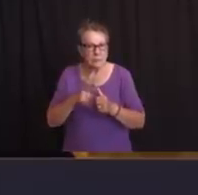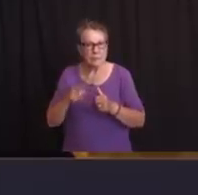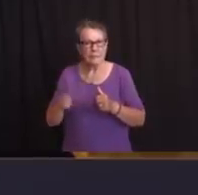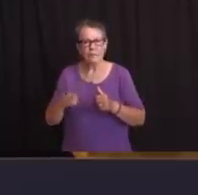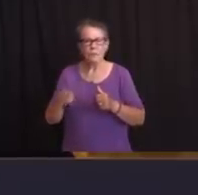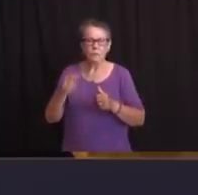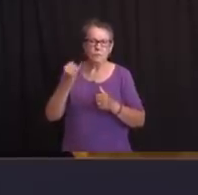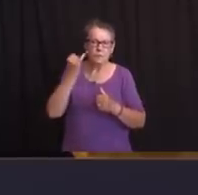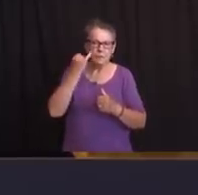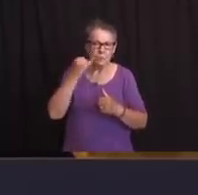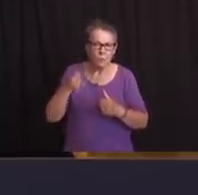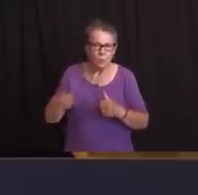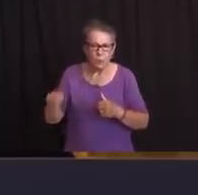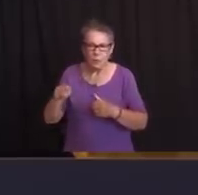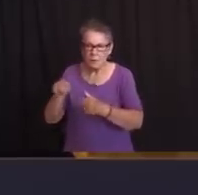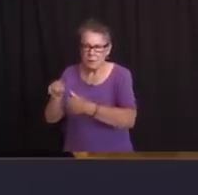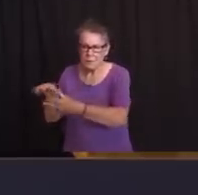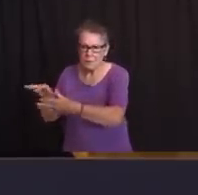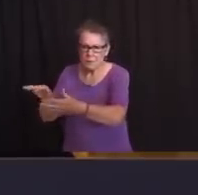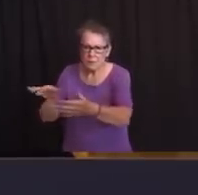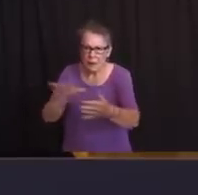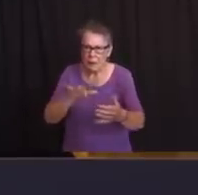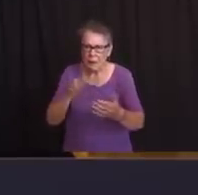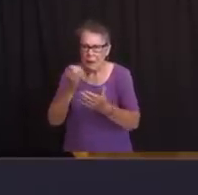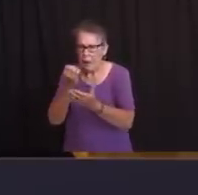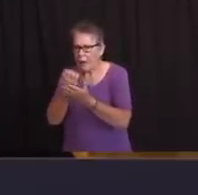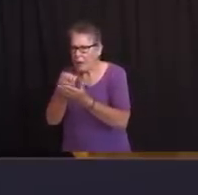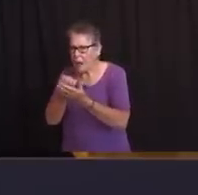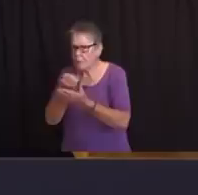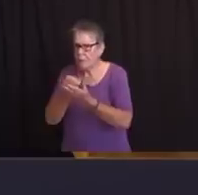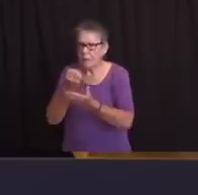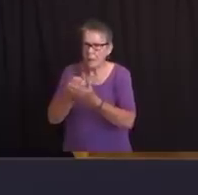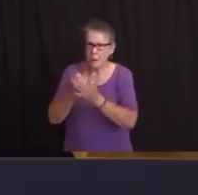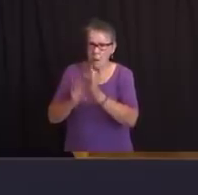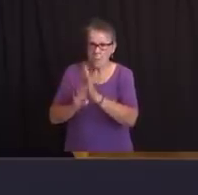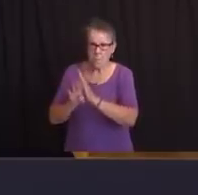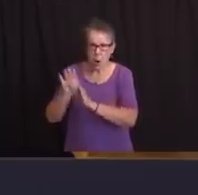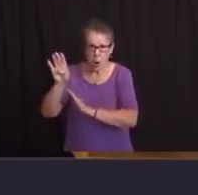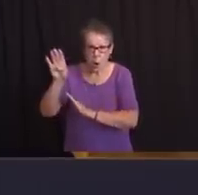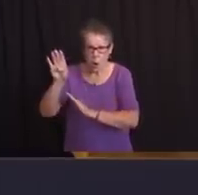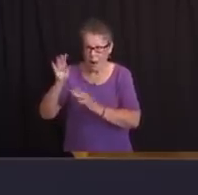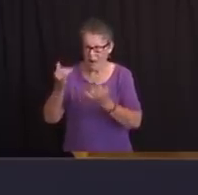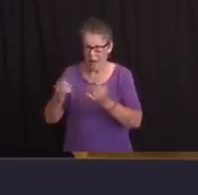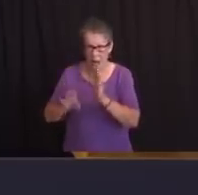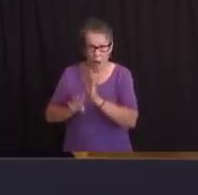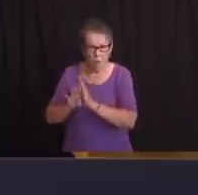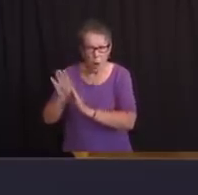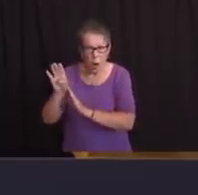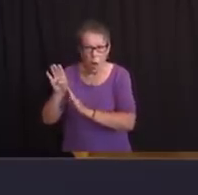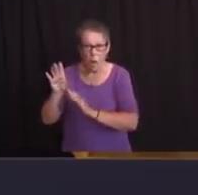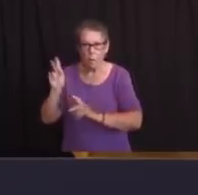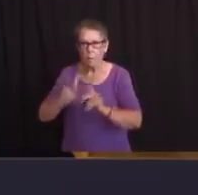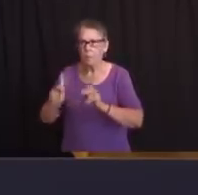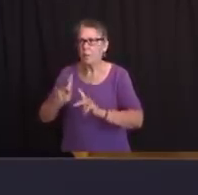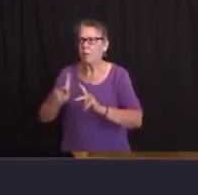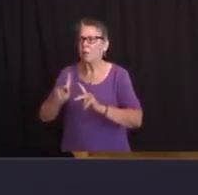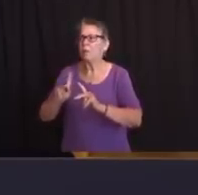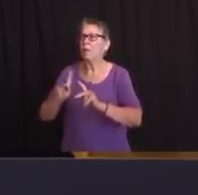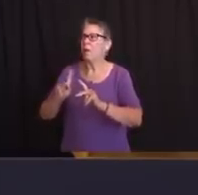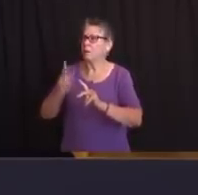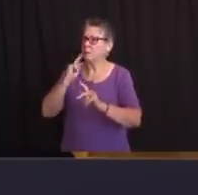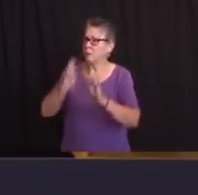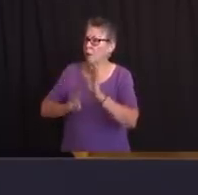economists who talk about an economy that is taking off as the one we're in right now, folks leave because they have a confidence that they can